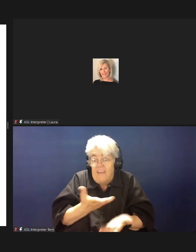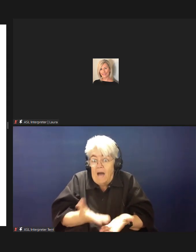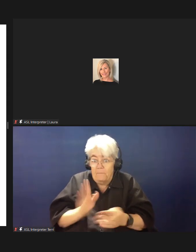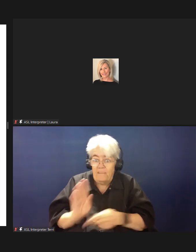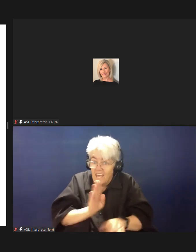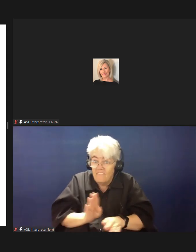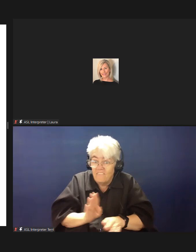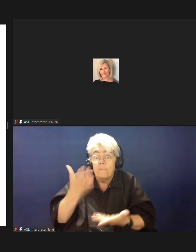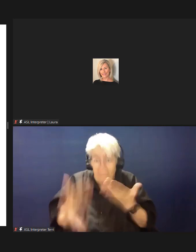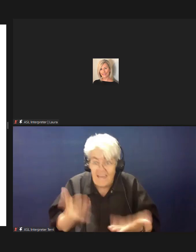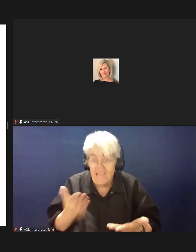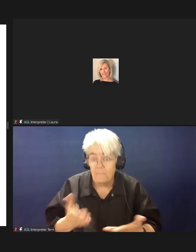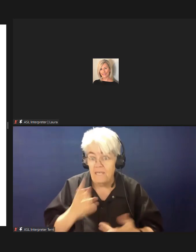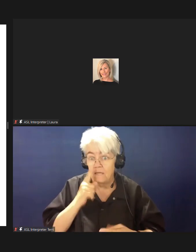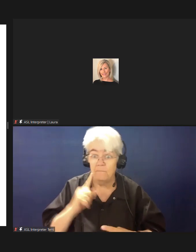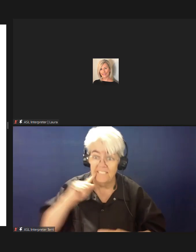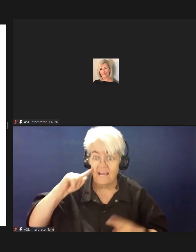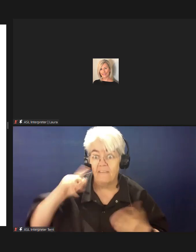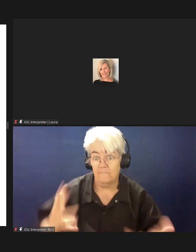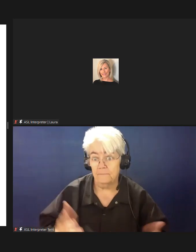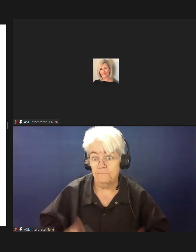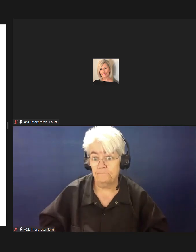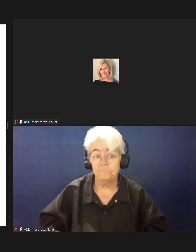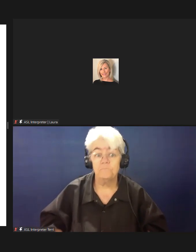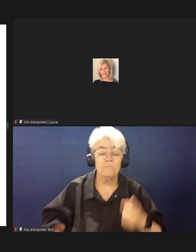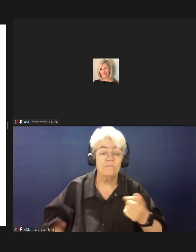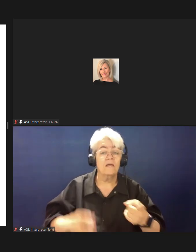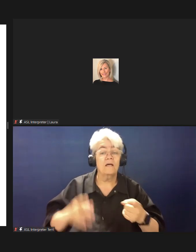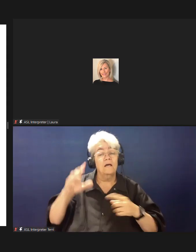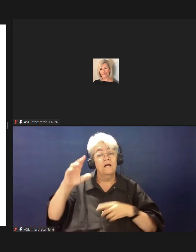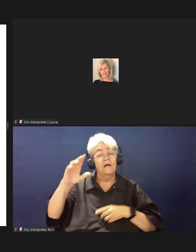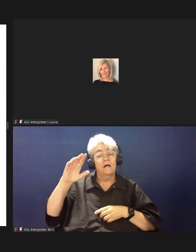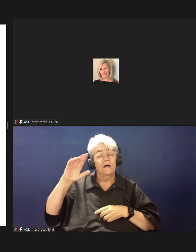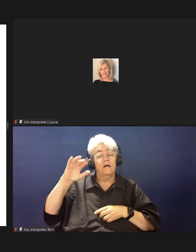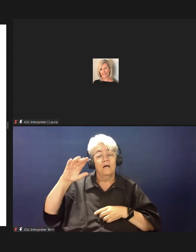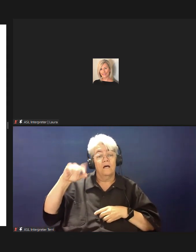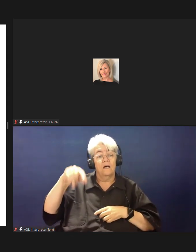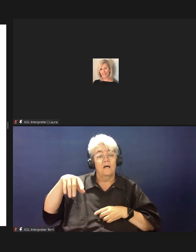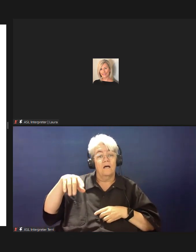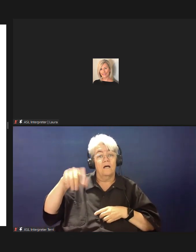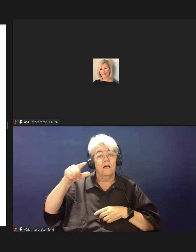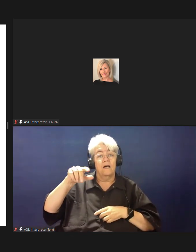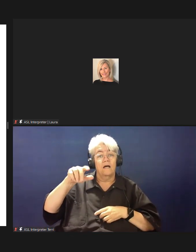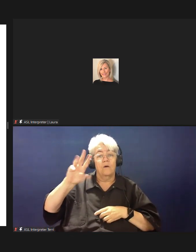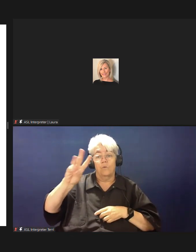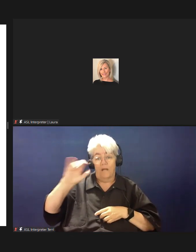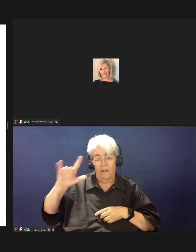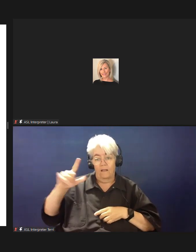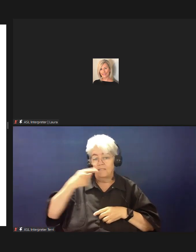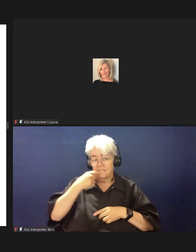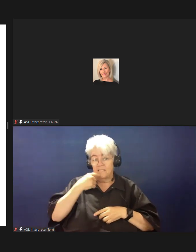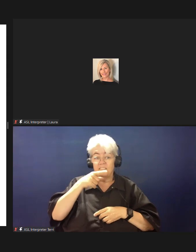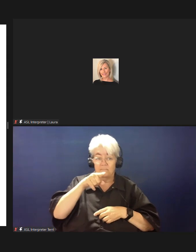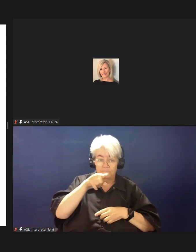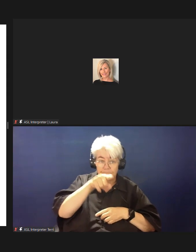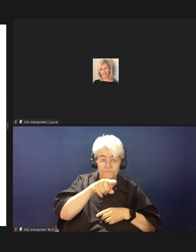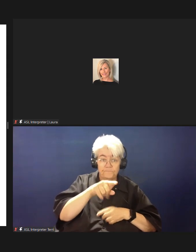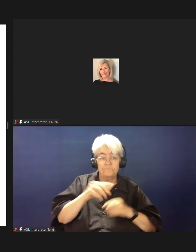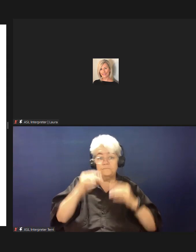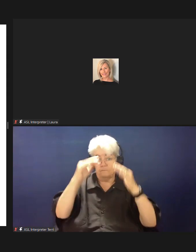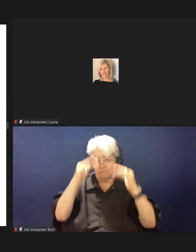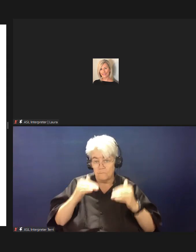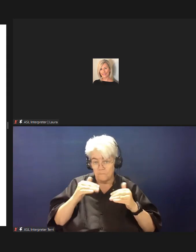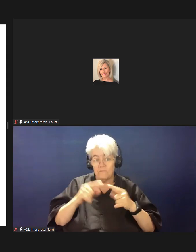Assuming the child is successfully conditioned, the screening process begins. Now, you can note that the form